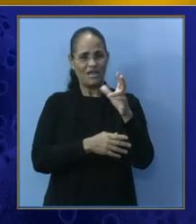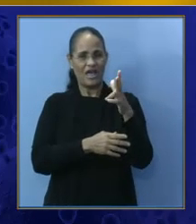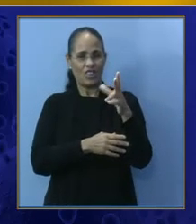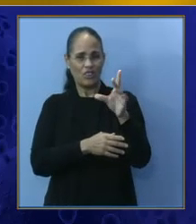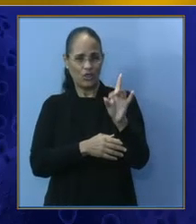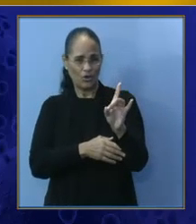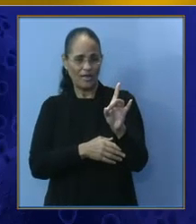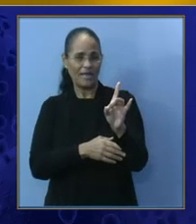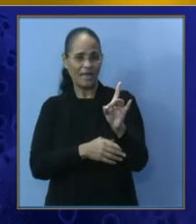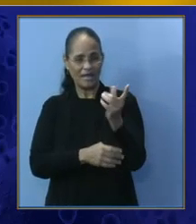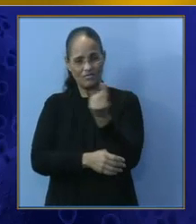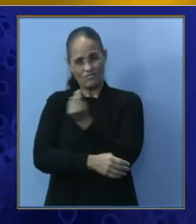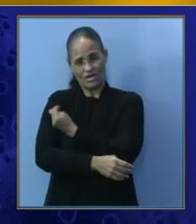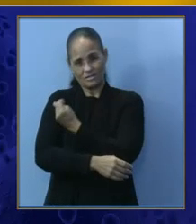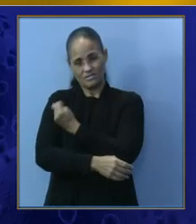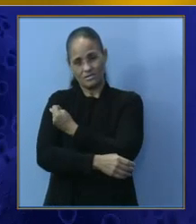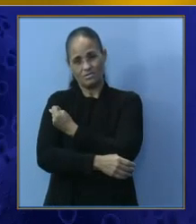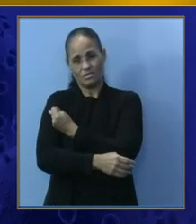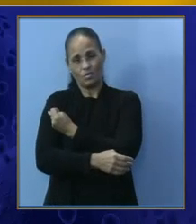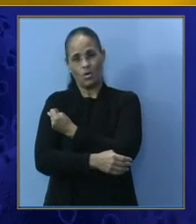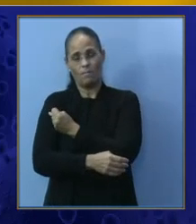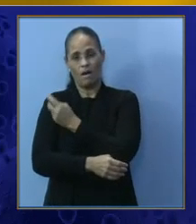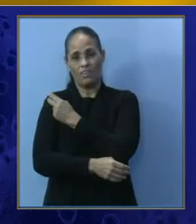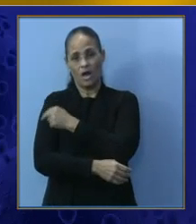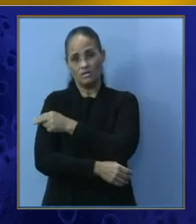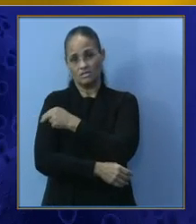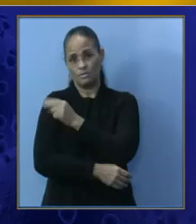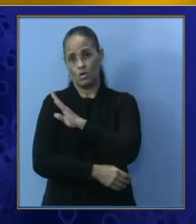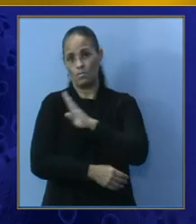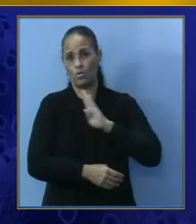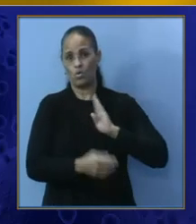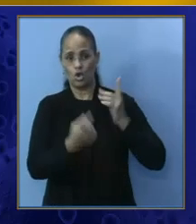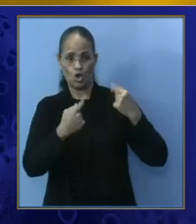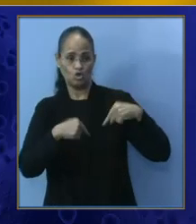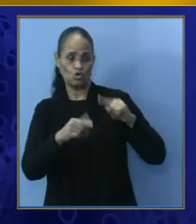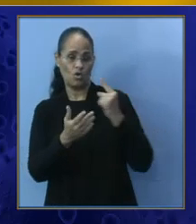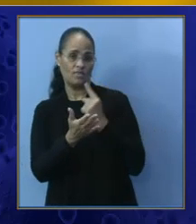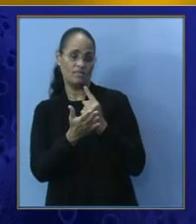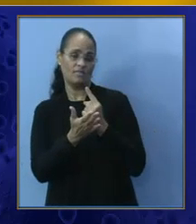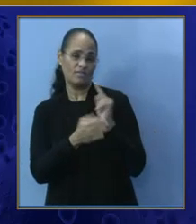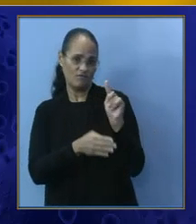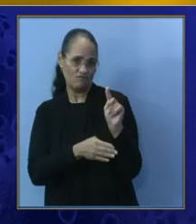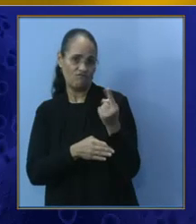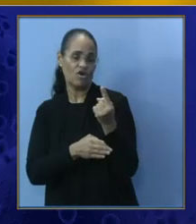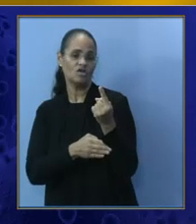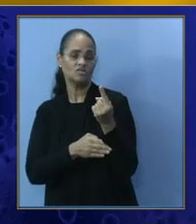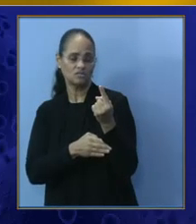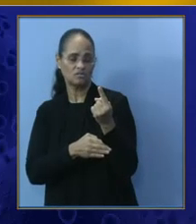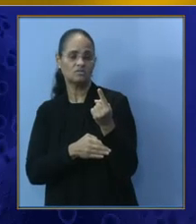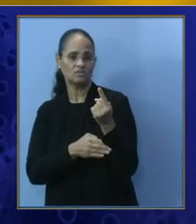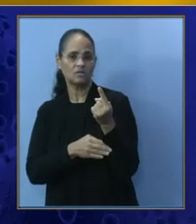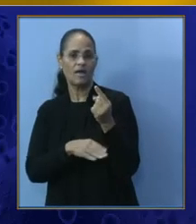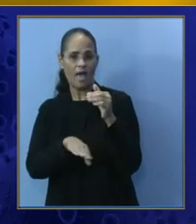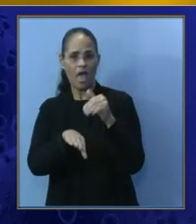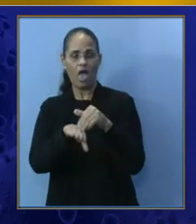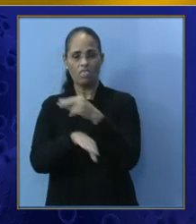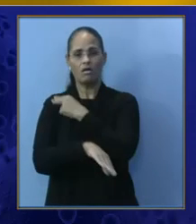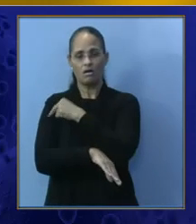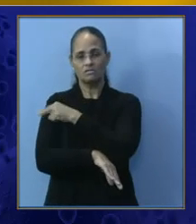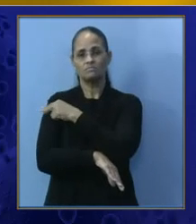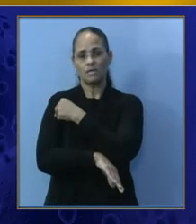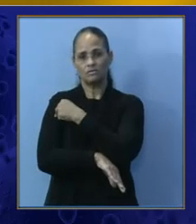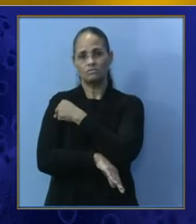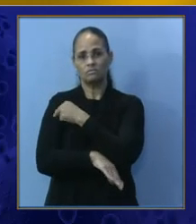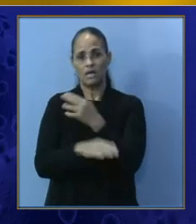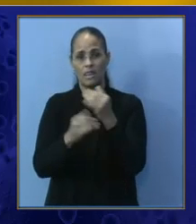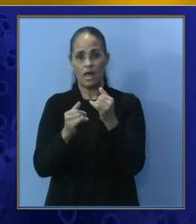738 of those vaccines were administered by the Bermuda Hospitals Board during their first vaccination clinic held at King Edward Memorial Hospital,